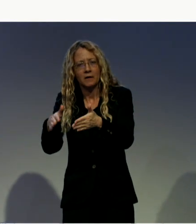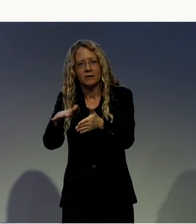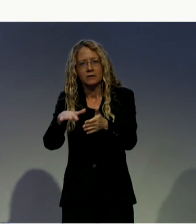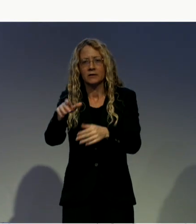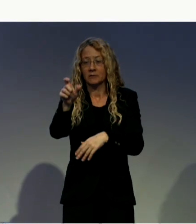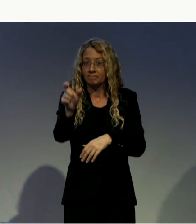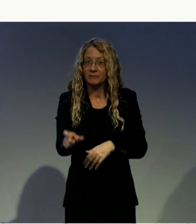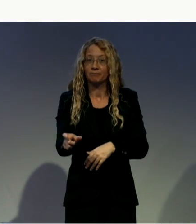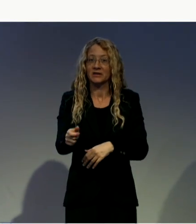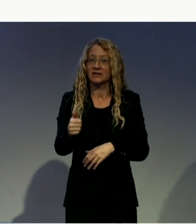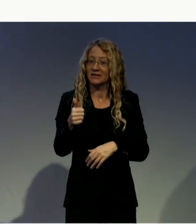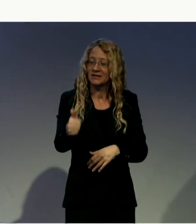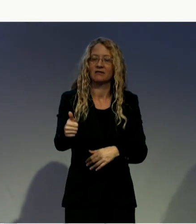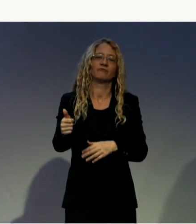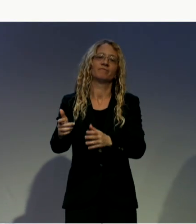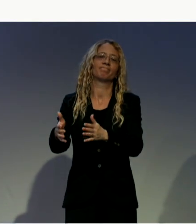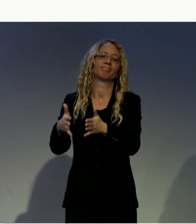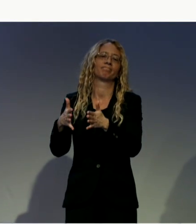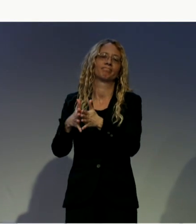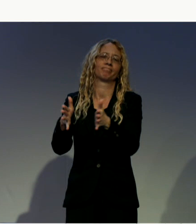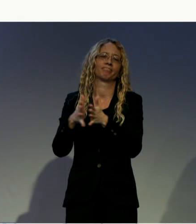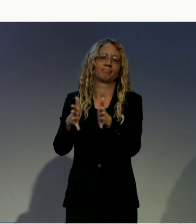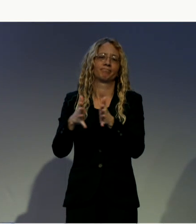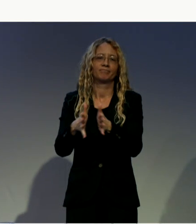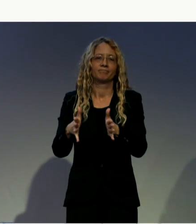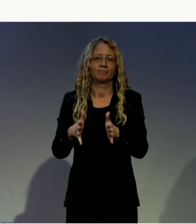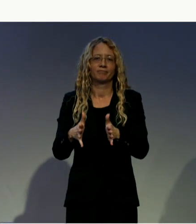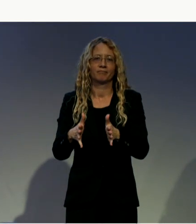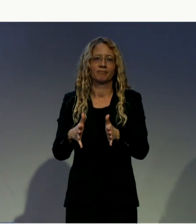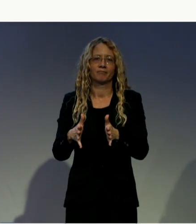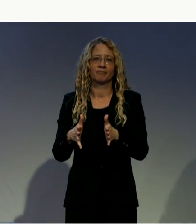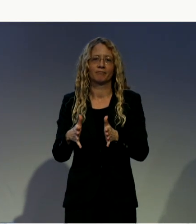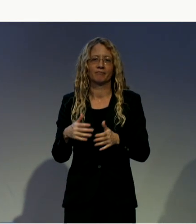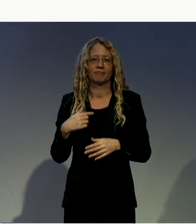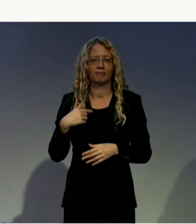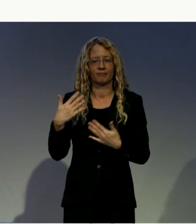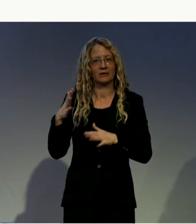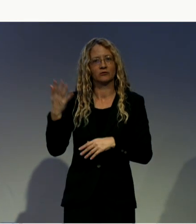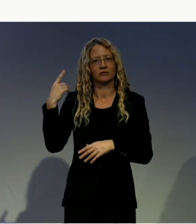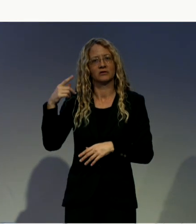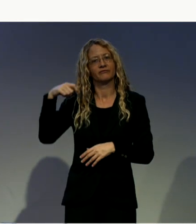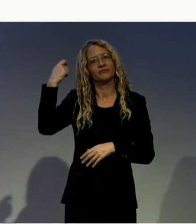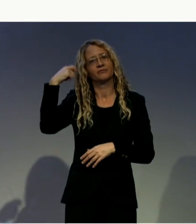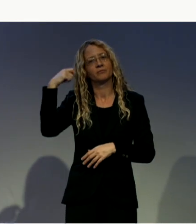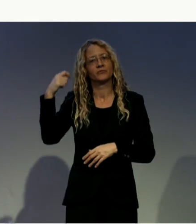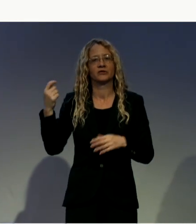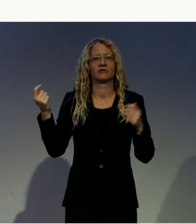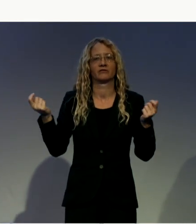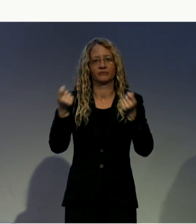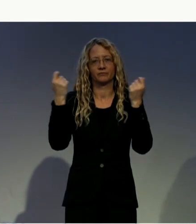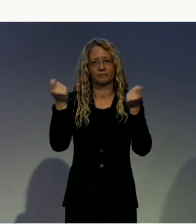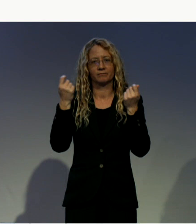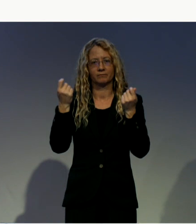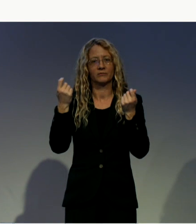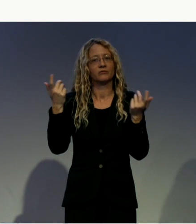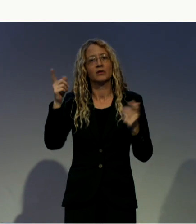and then through a film festival that I founded in 2006 called Shungu na Mtitima International Film Festival of Zambia. Shungu na Mtitima means